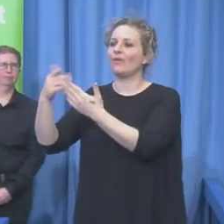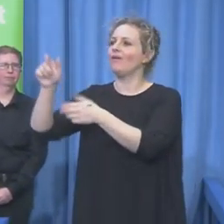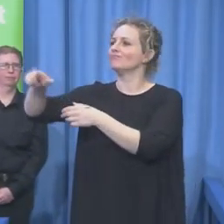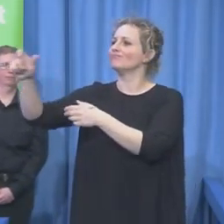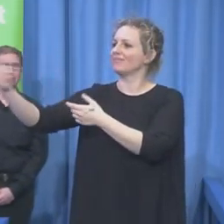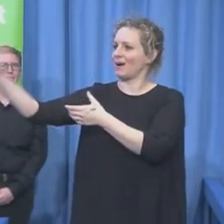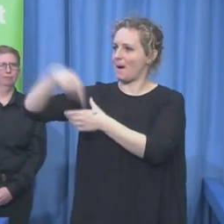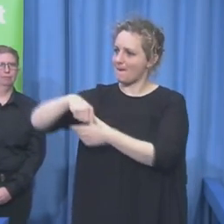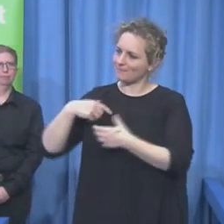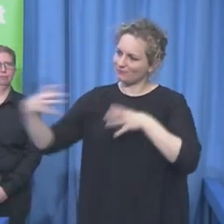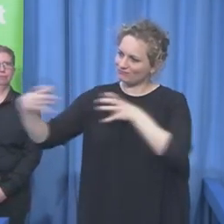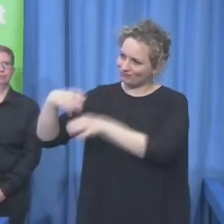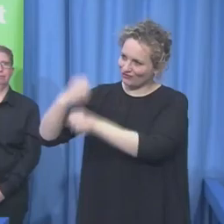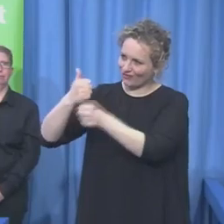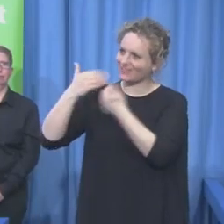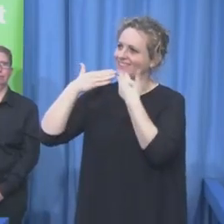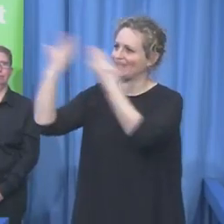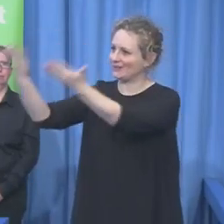Thank you.